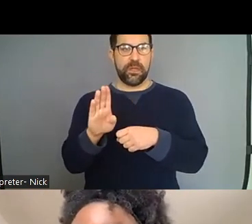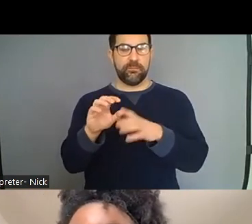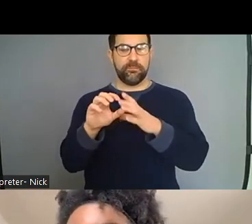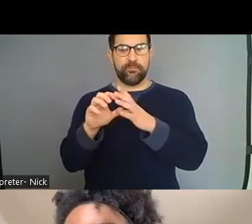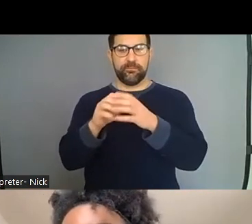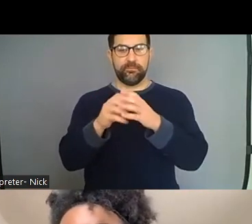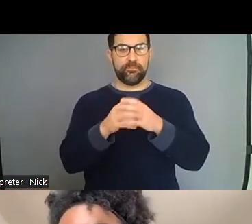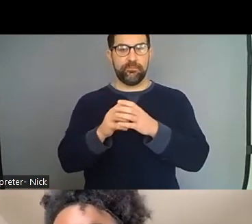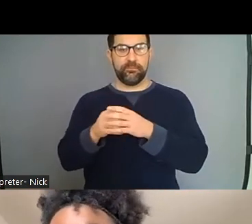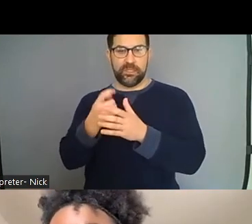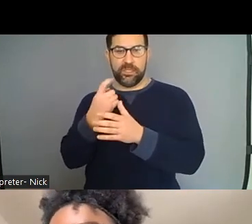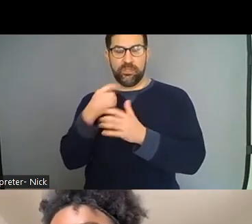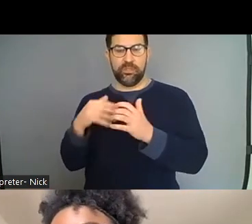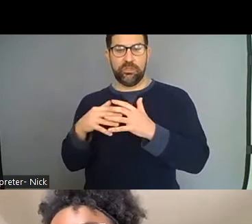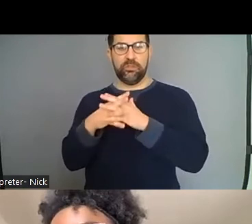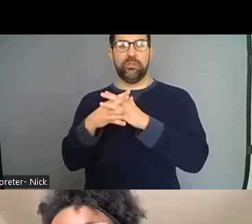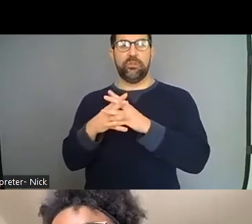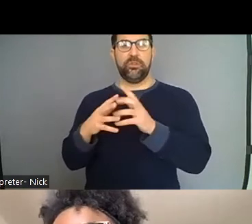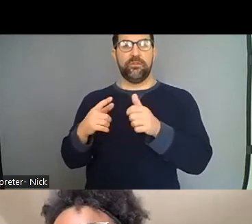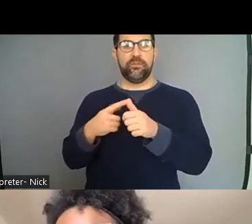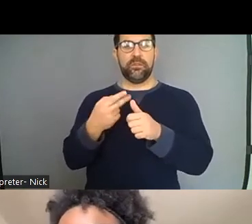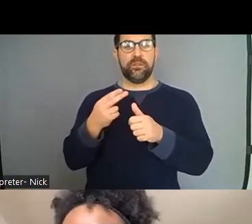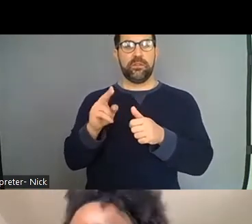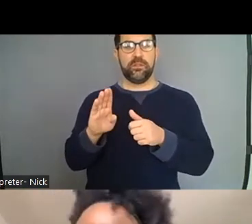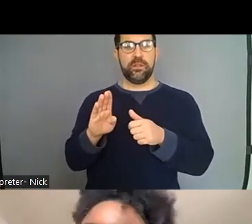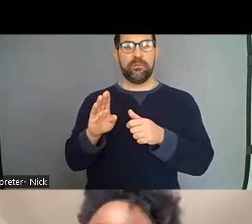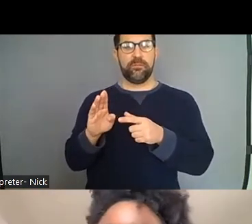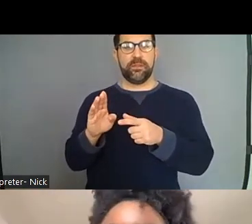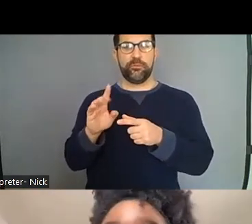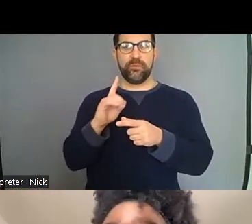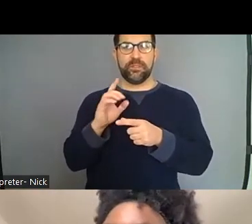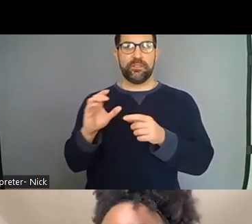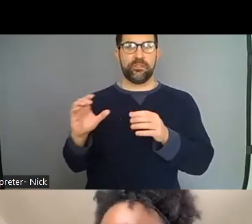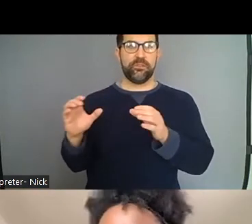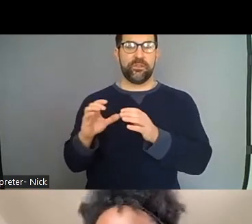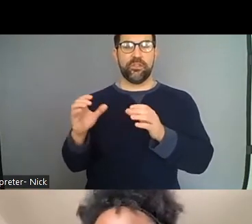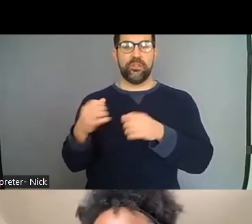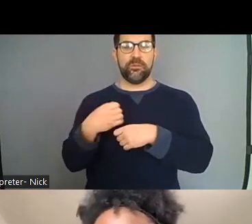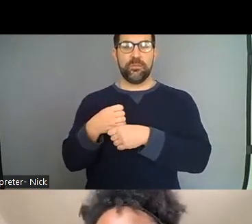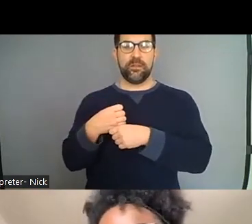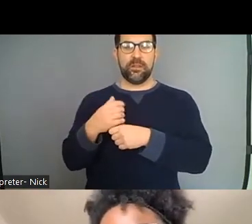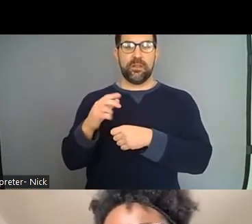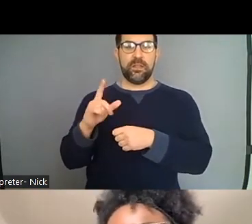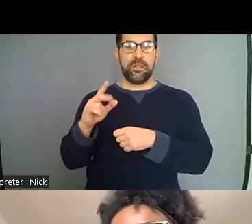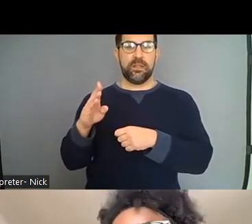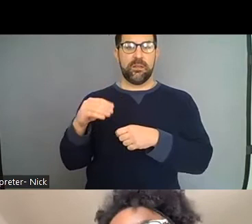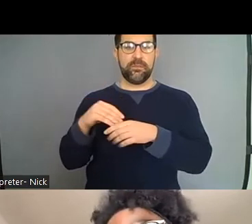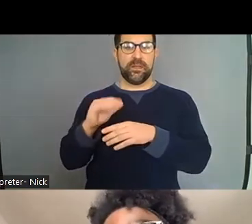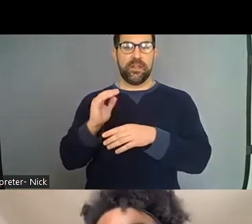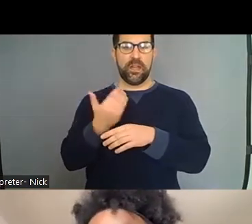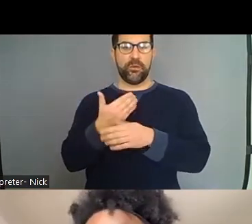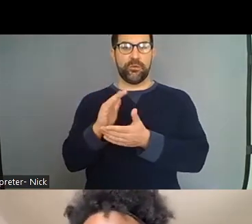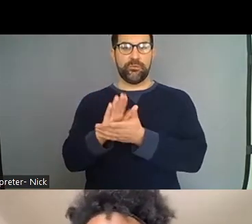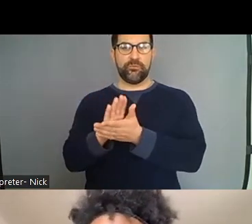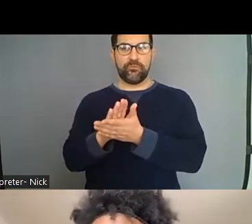So we just launched our first hub, which is basically like the certification of creating the club within our schools, at